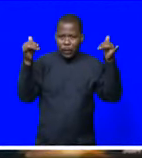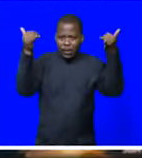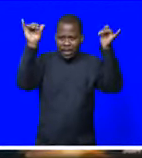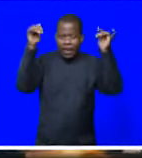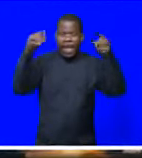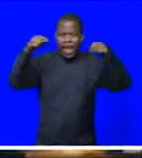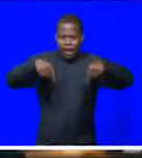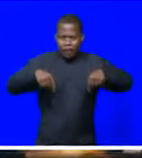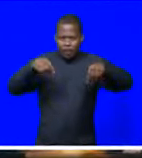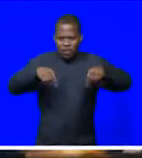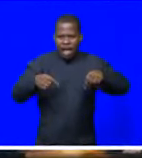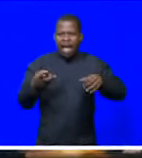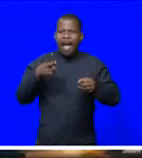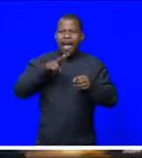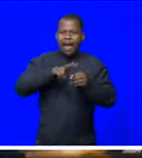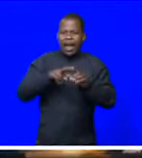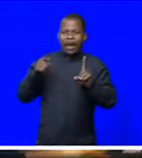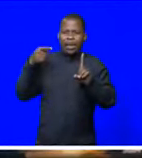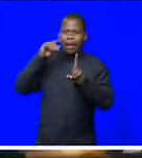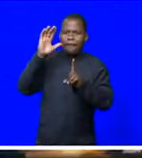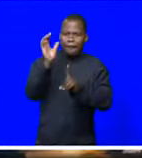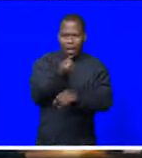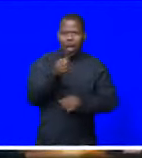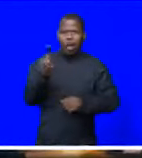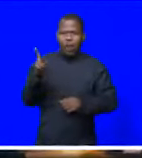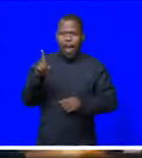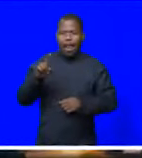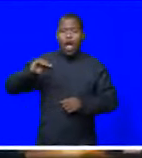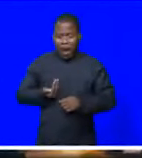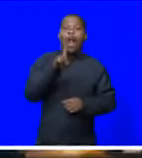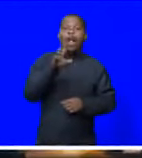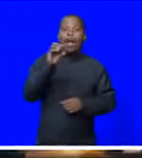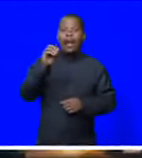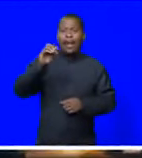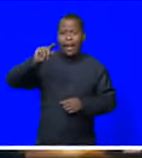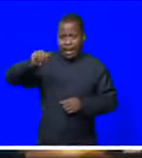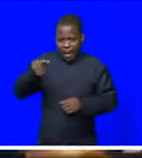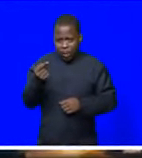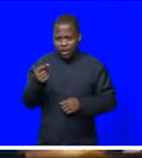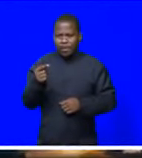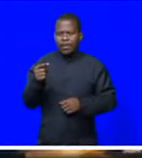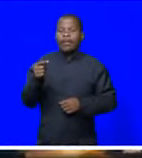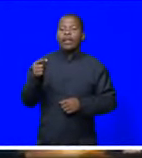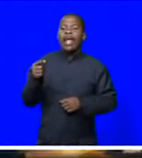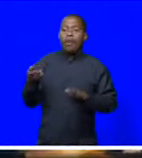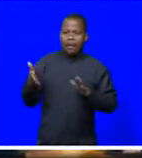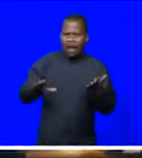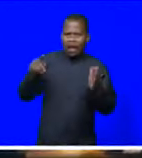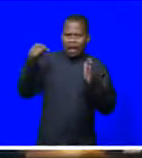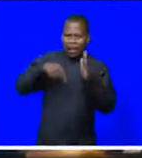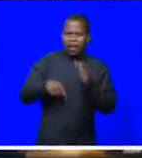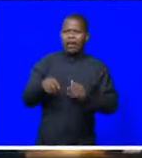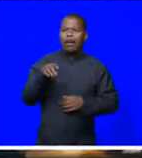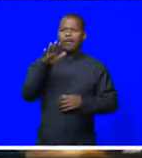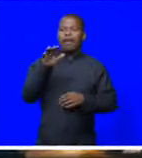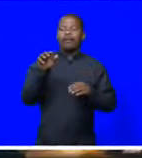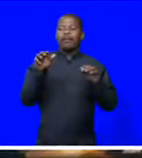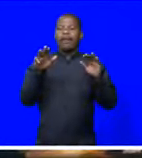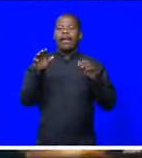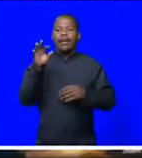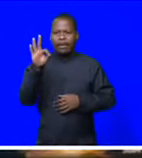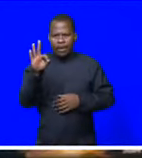midwives. One of the achievements made was that the number of maternal mortality, 593 per 100,000 live